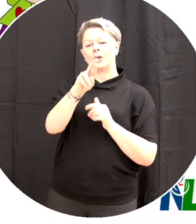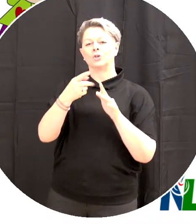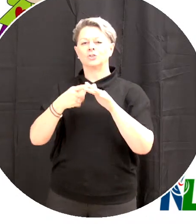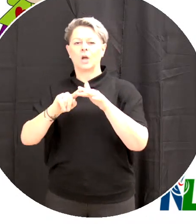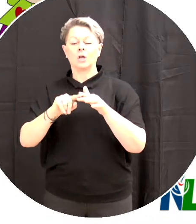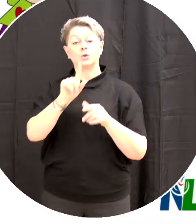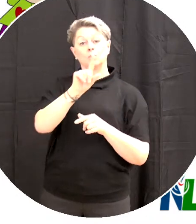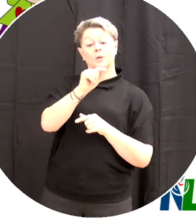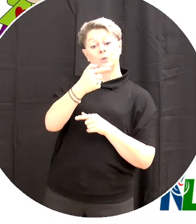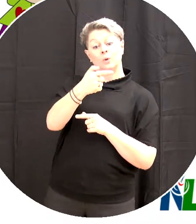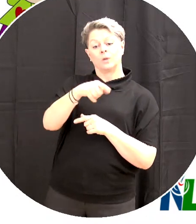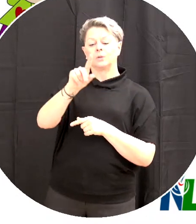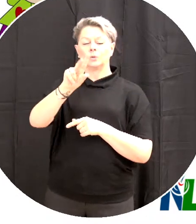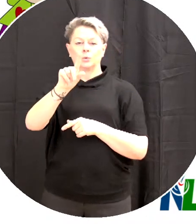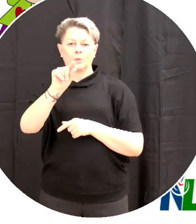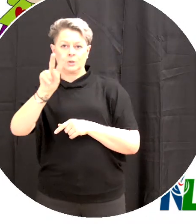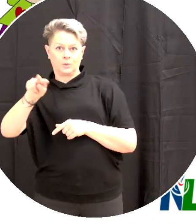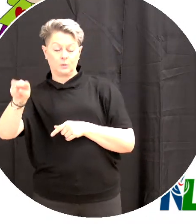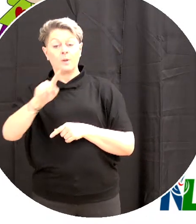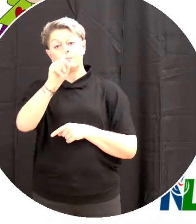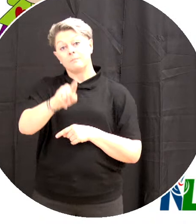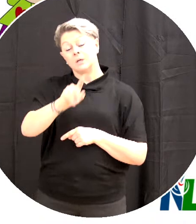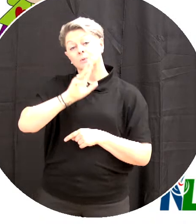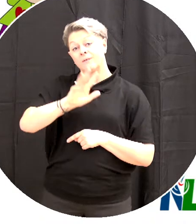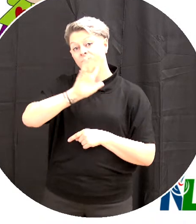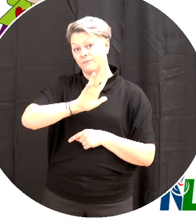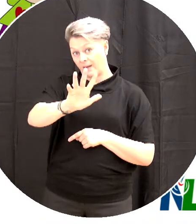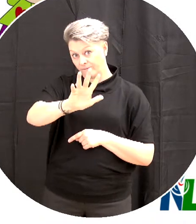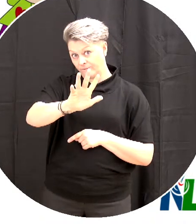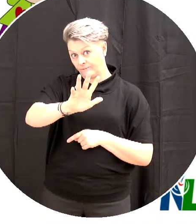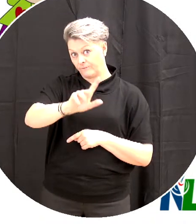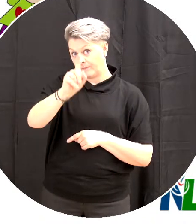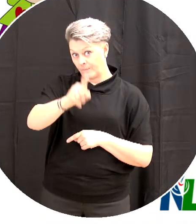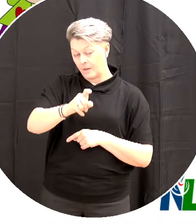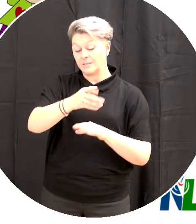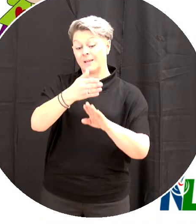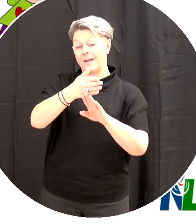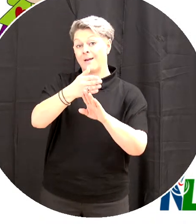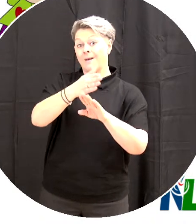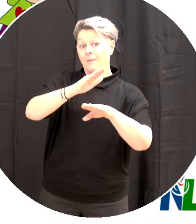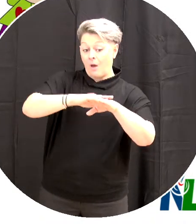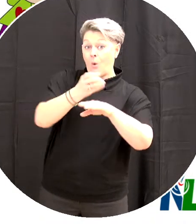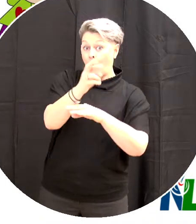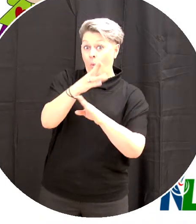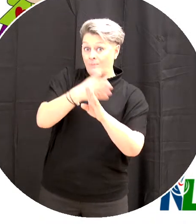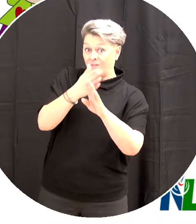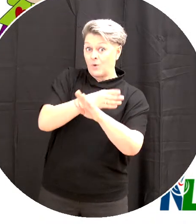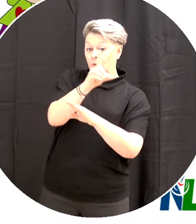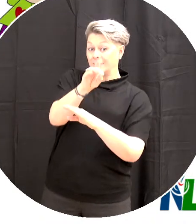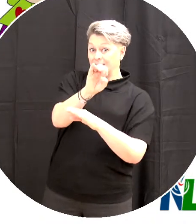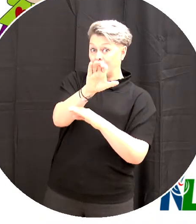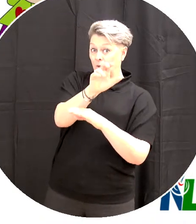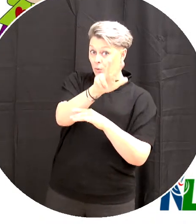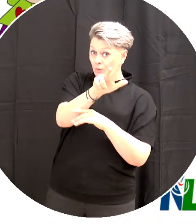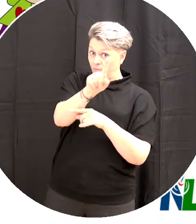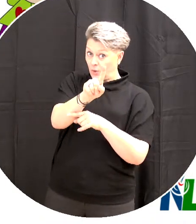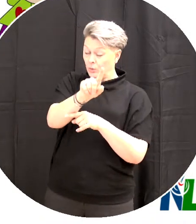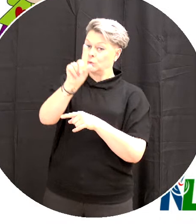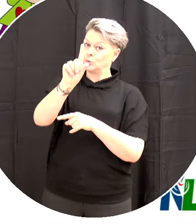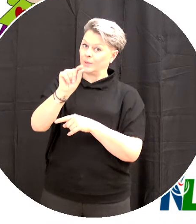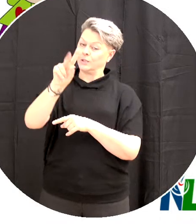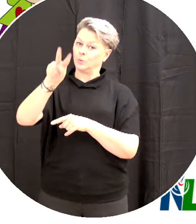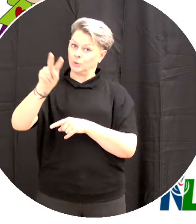2021-2022. Children must be 5 years of age on or before December 31st, 2022.